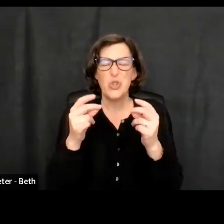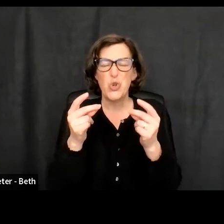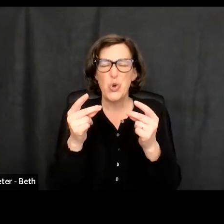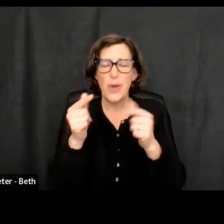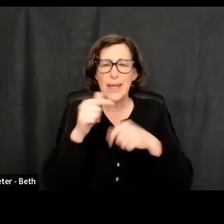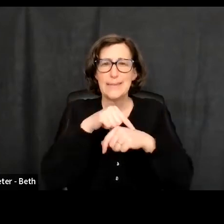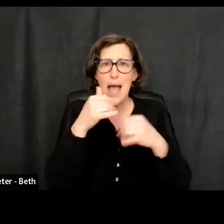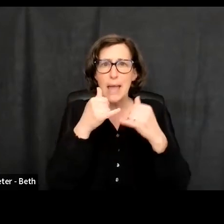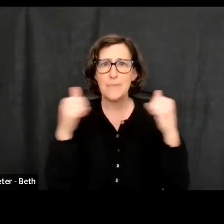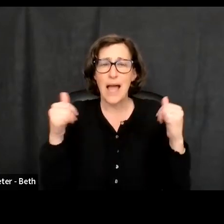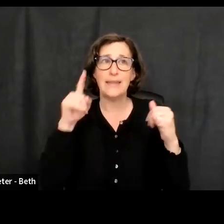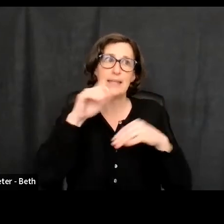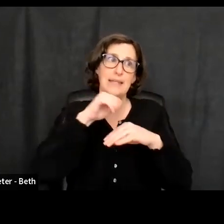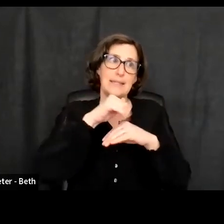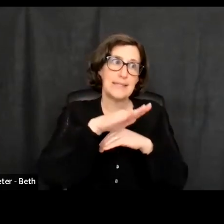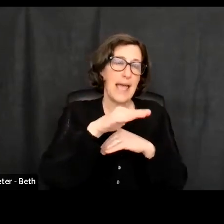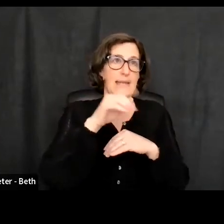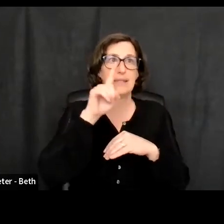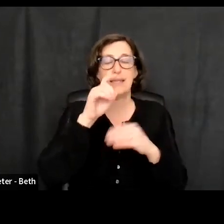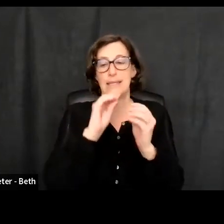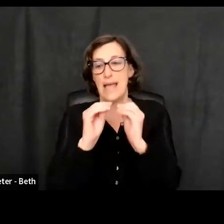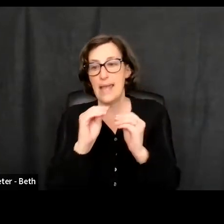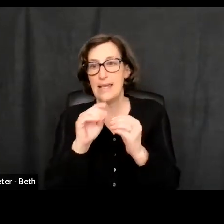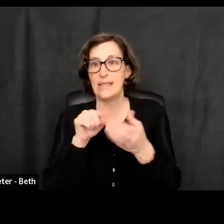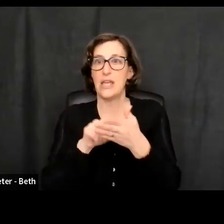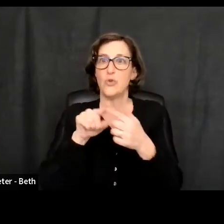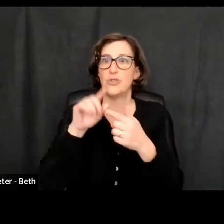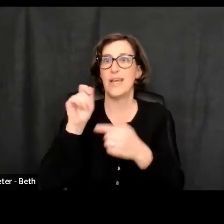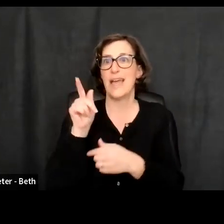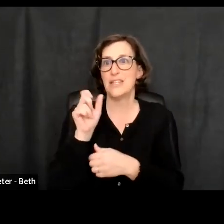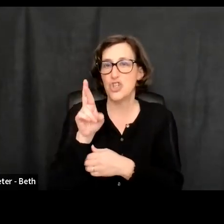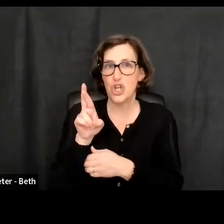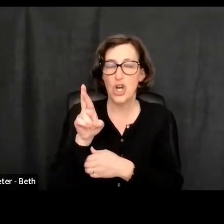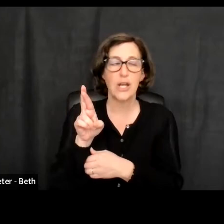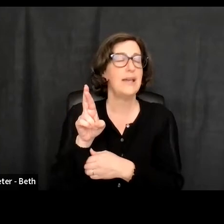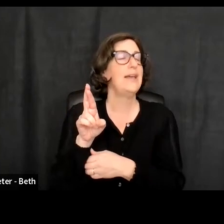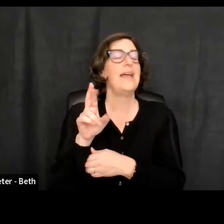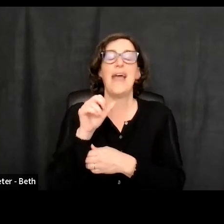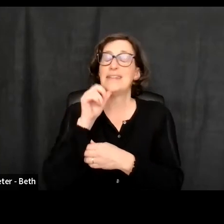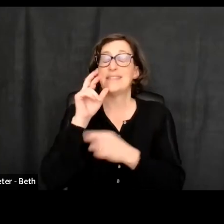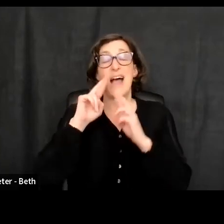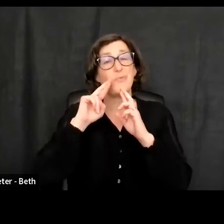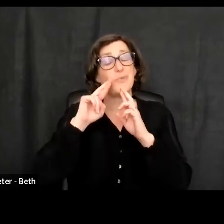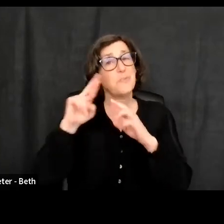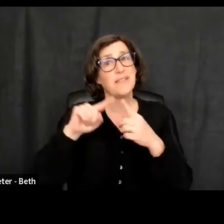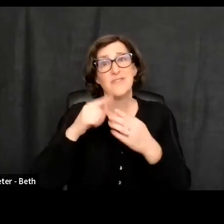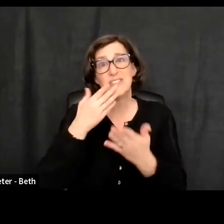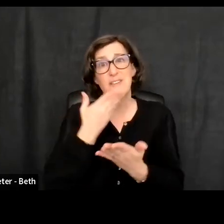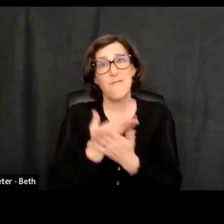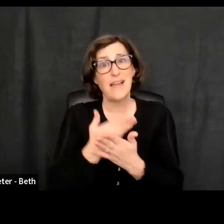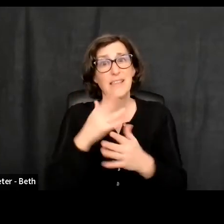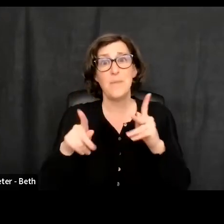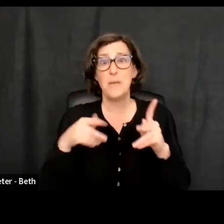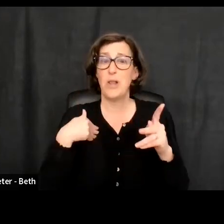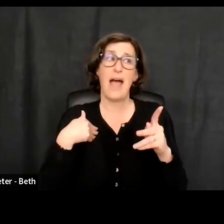resubmission deadline, they have to do their edits, they owe something back to the editor. And it's not really responsive to the fact that people have